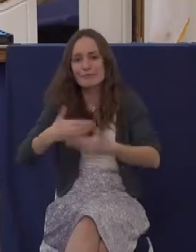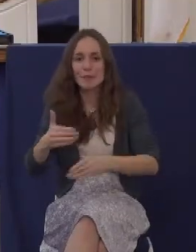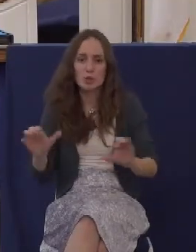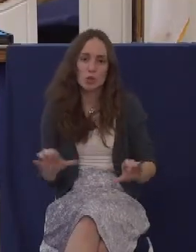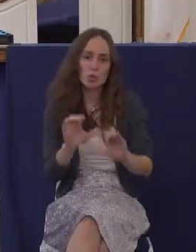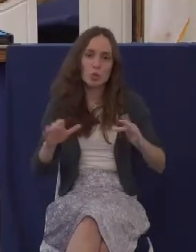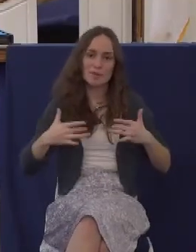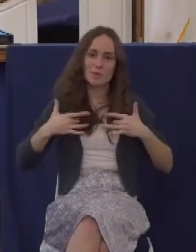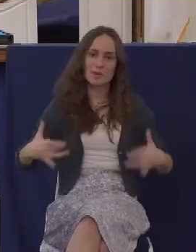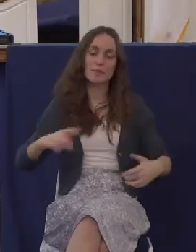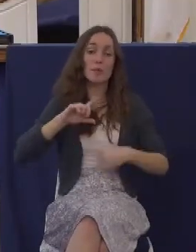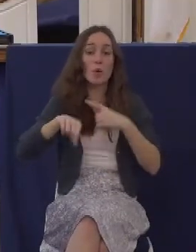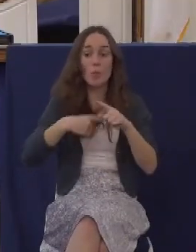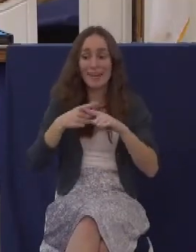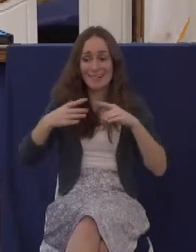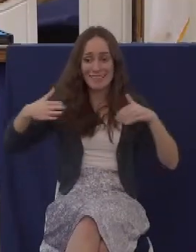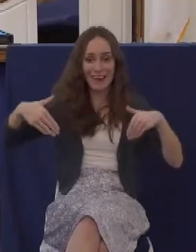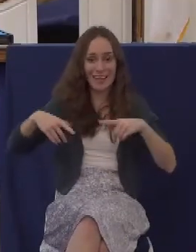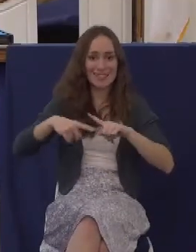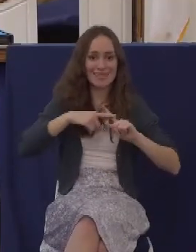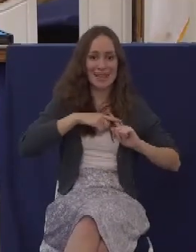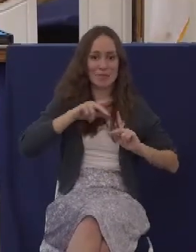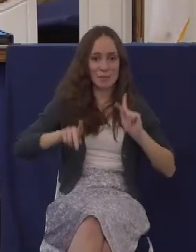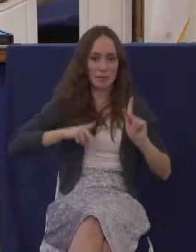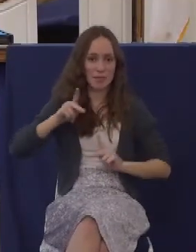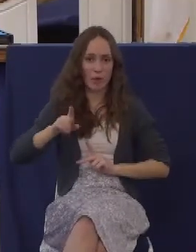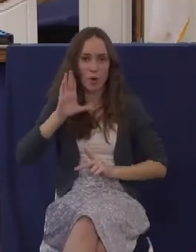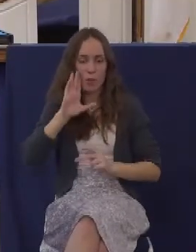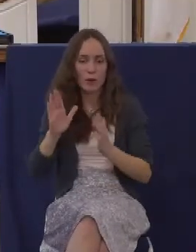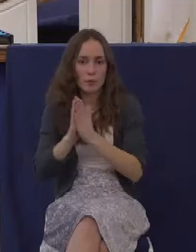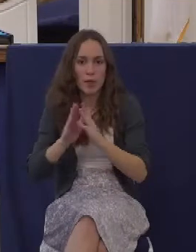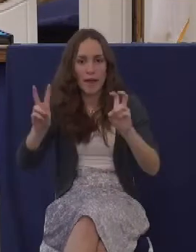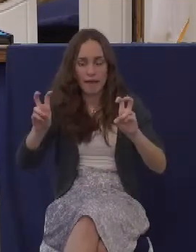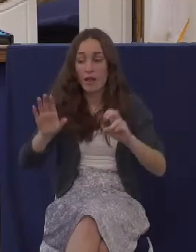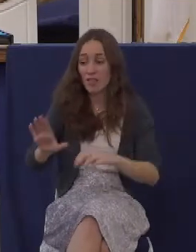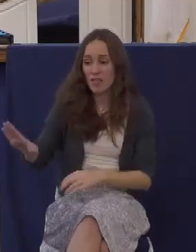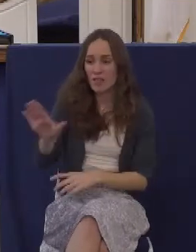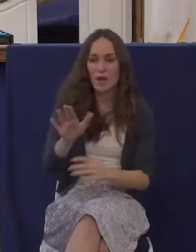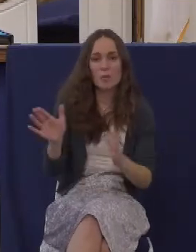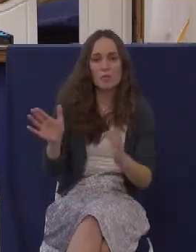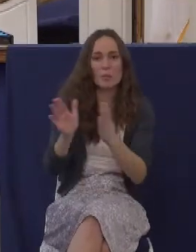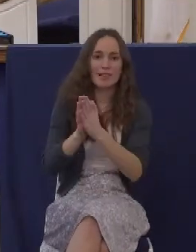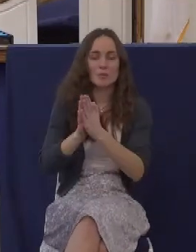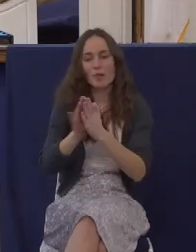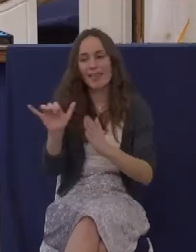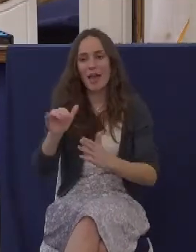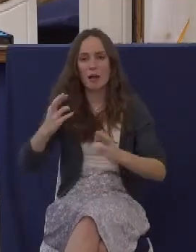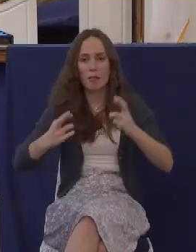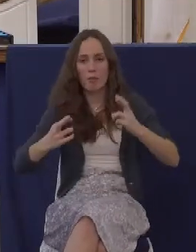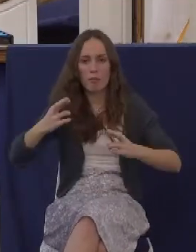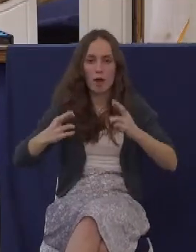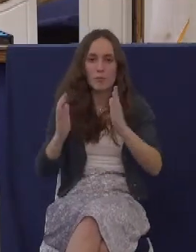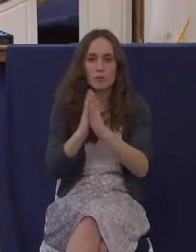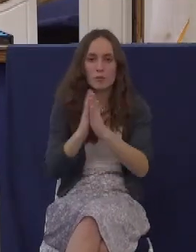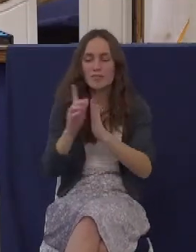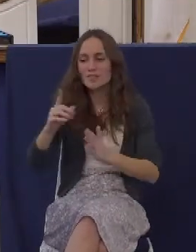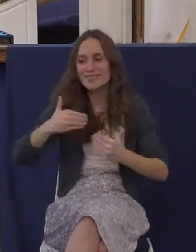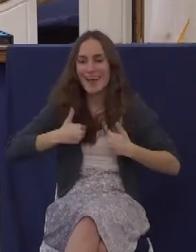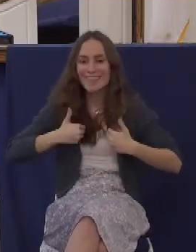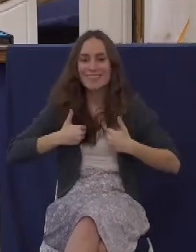When pagans or heathens would pray, their prayers were mechanical prayers. They were saying words without a heart.